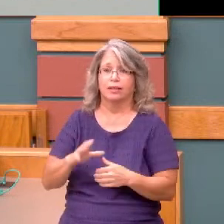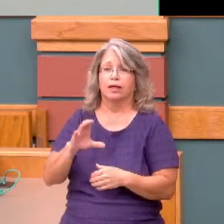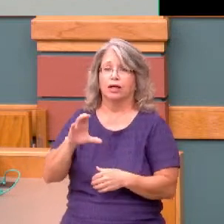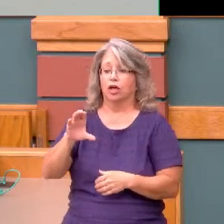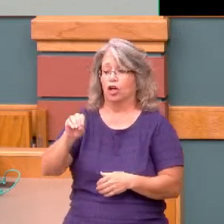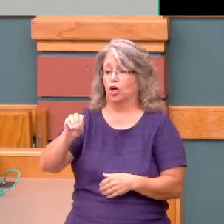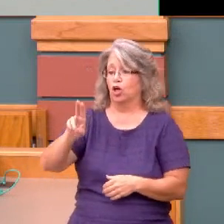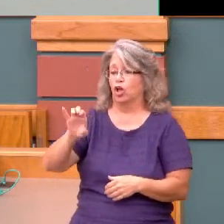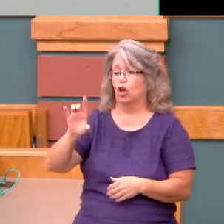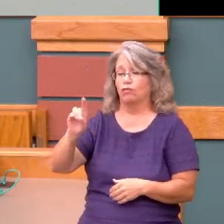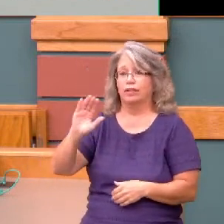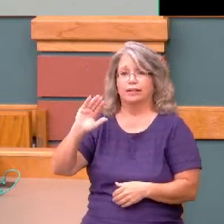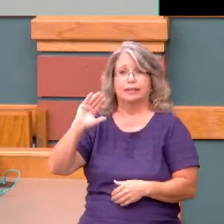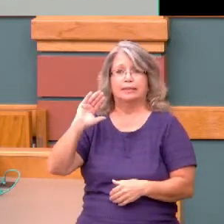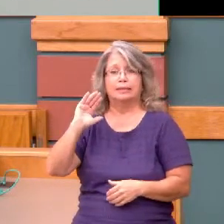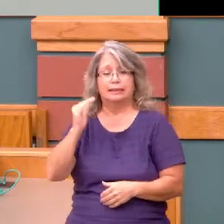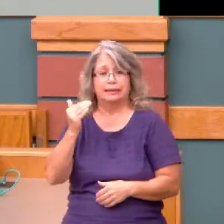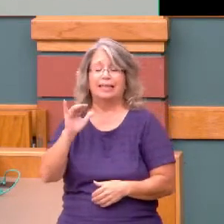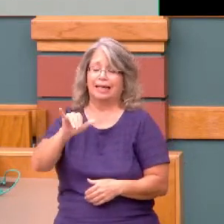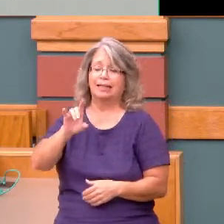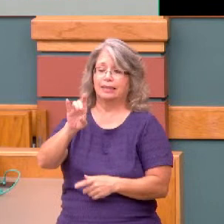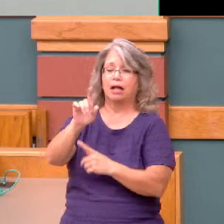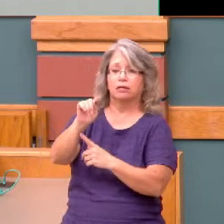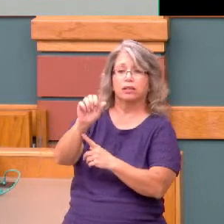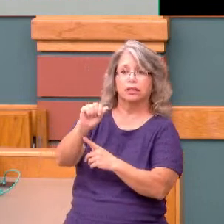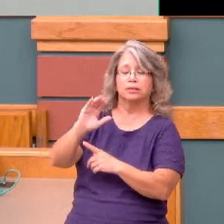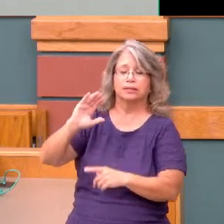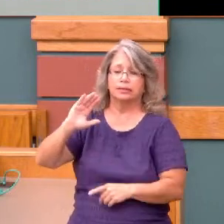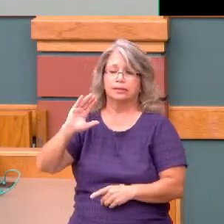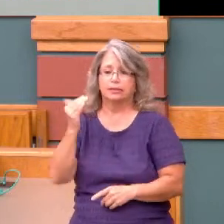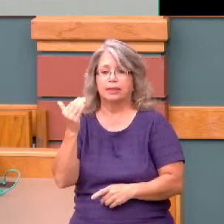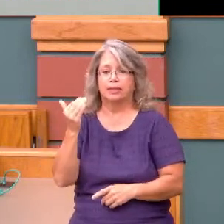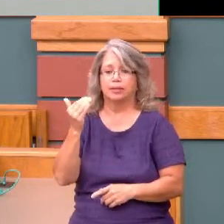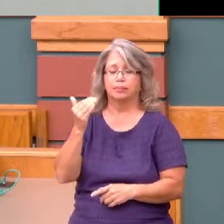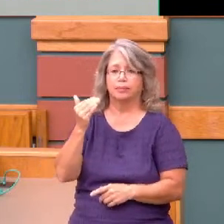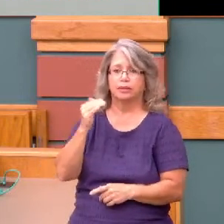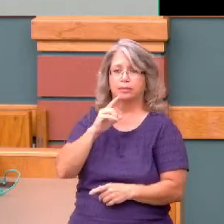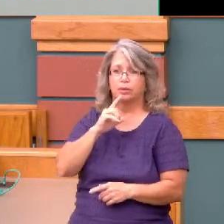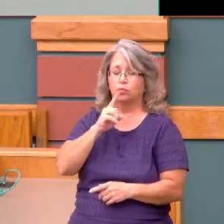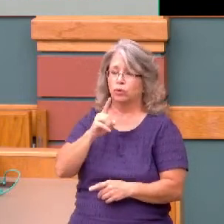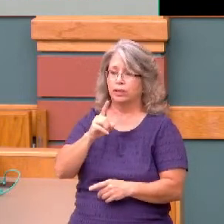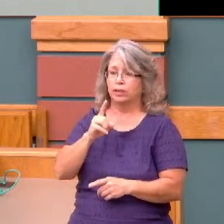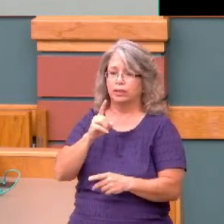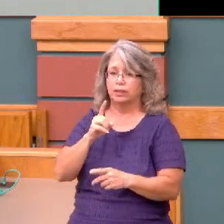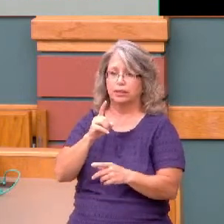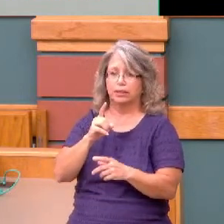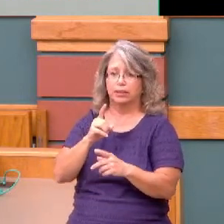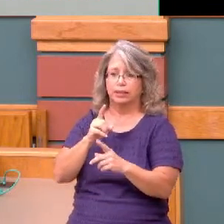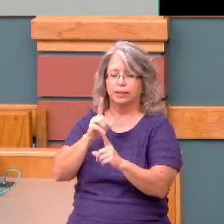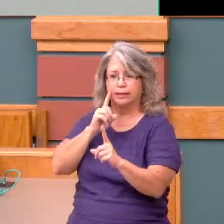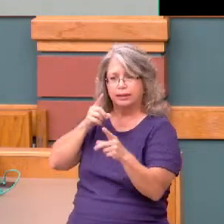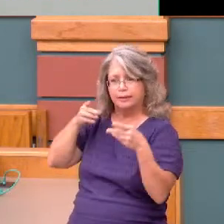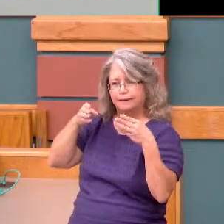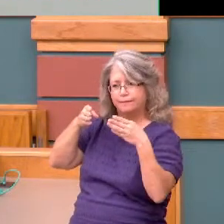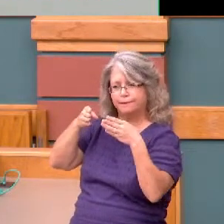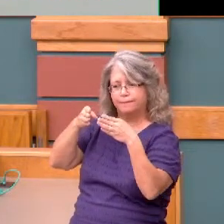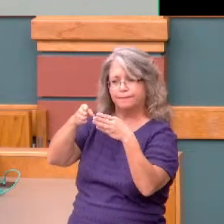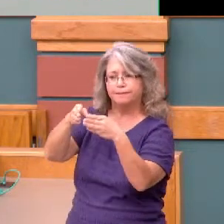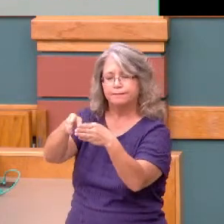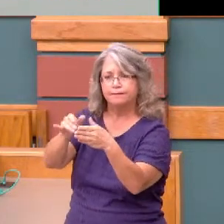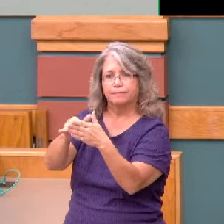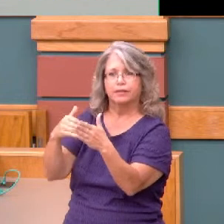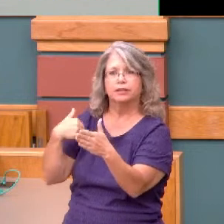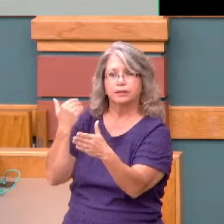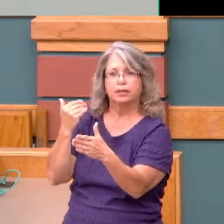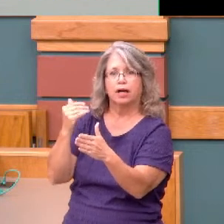COVID seems to be, and the Delta variant especially, seems to be running through this population more than it has in the